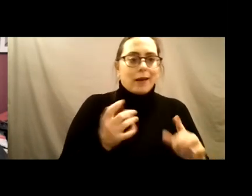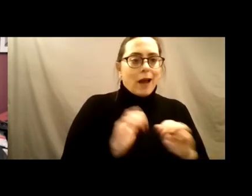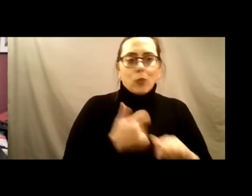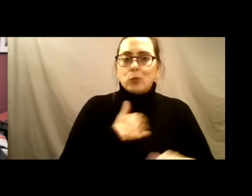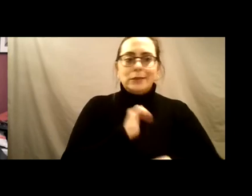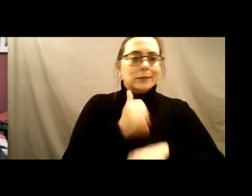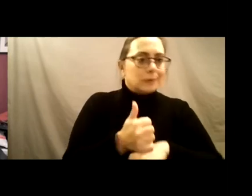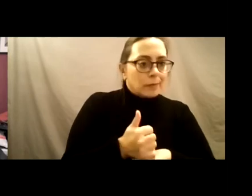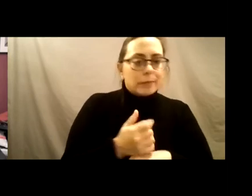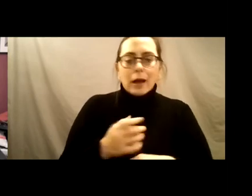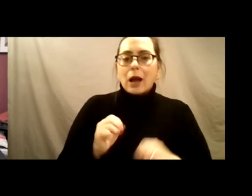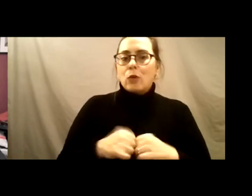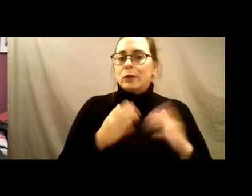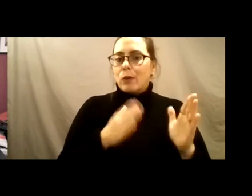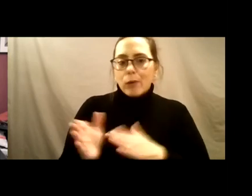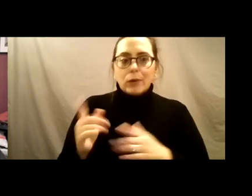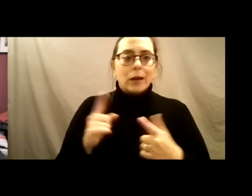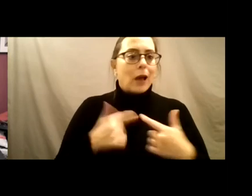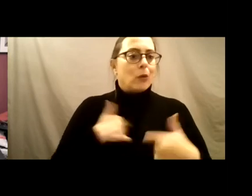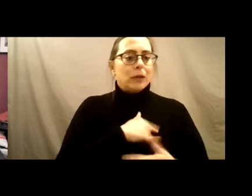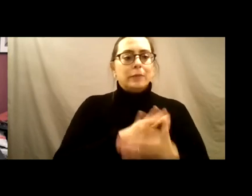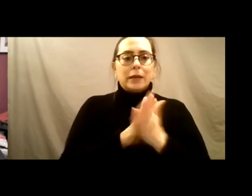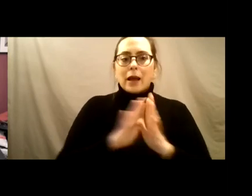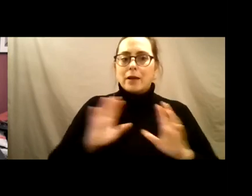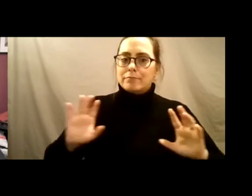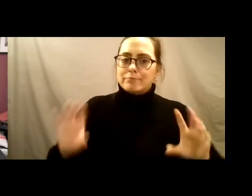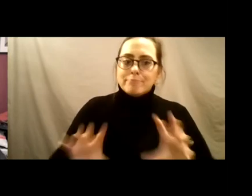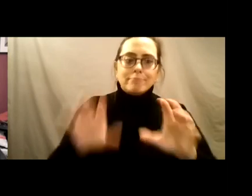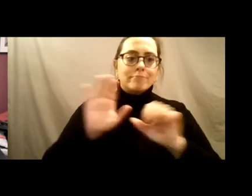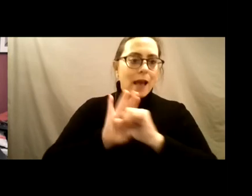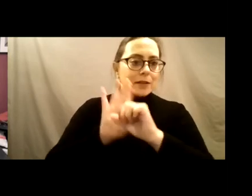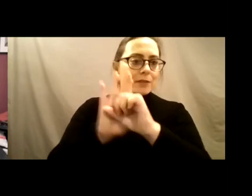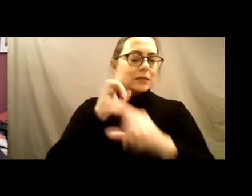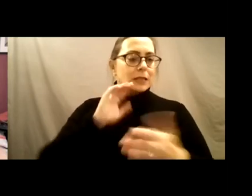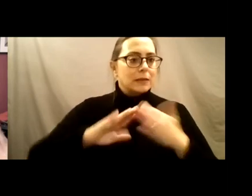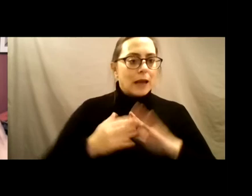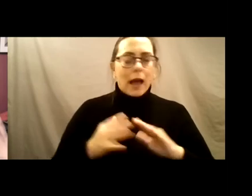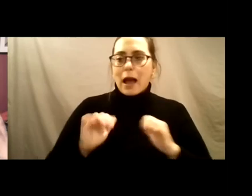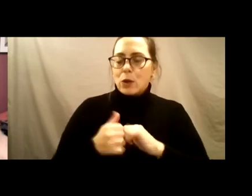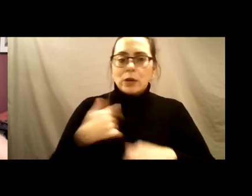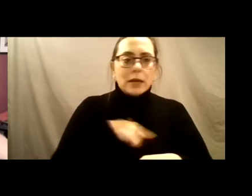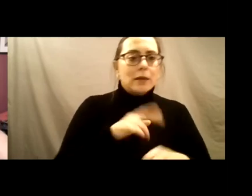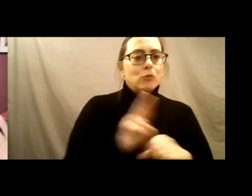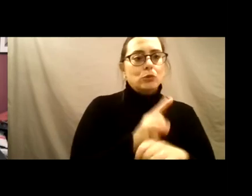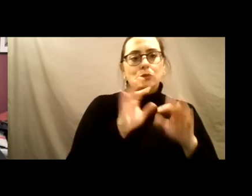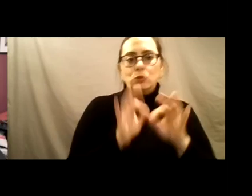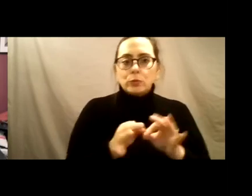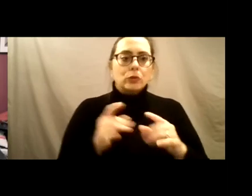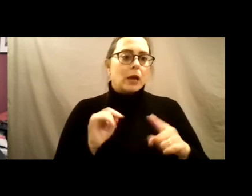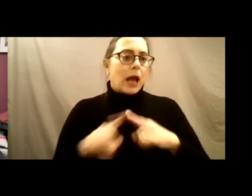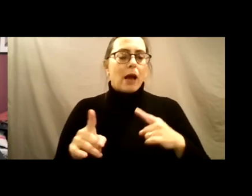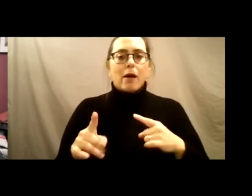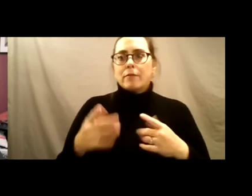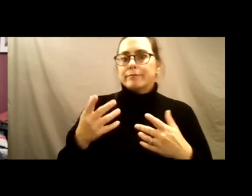organize, how we are activists in our community, how we work as interpreters, how we work as healthcare